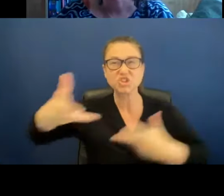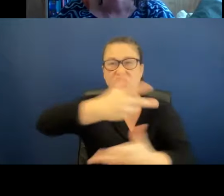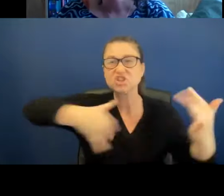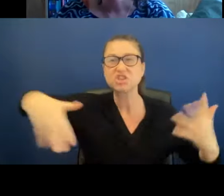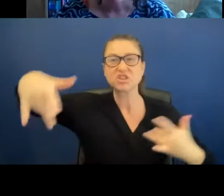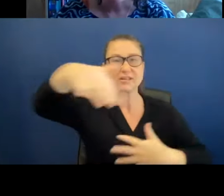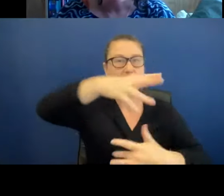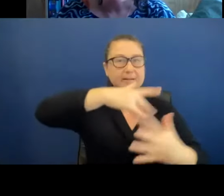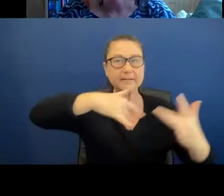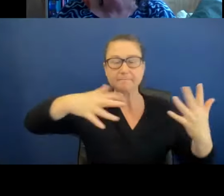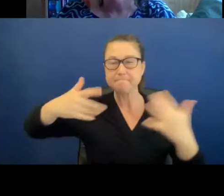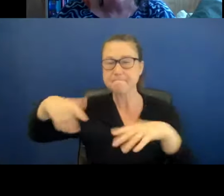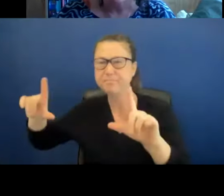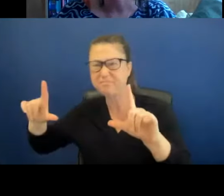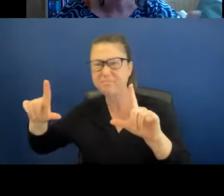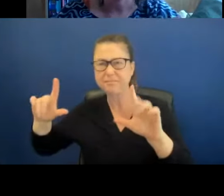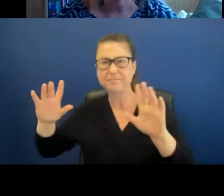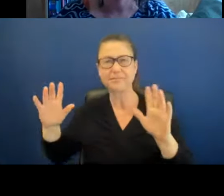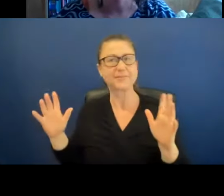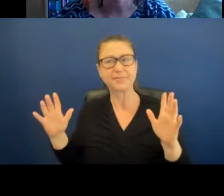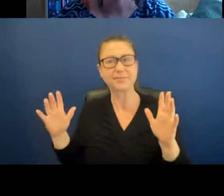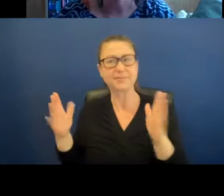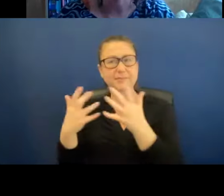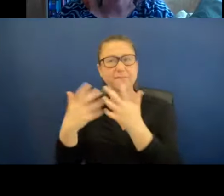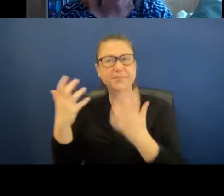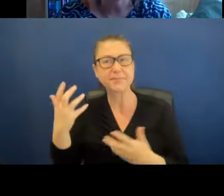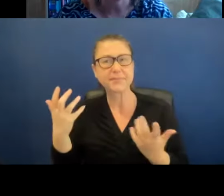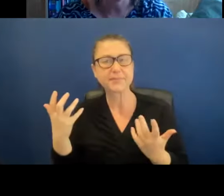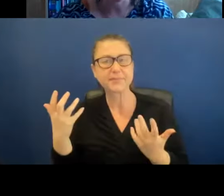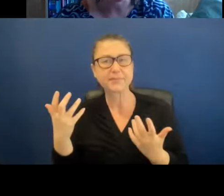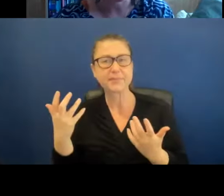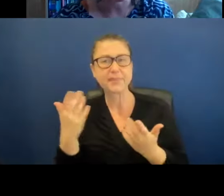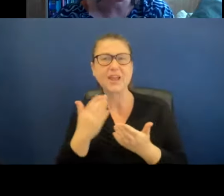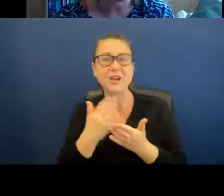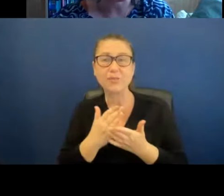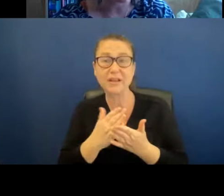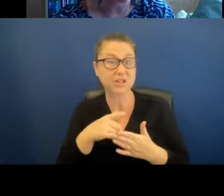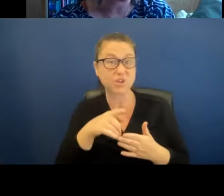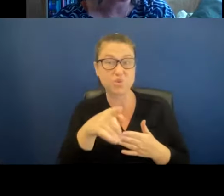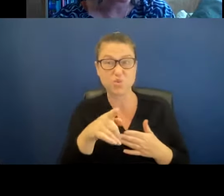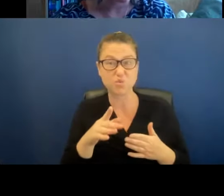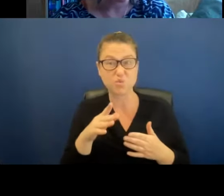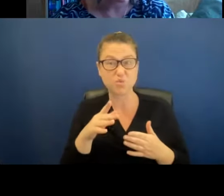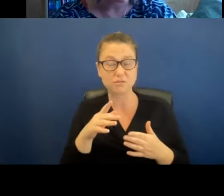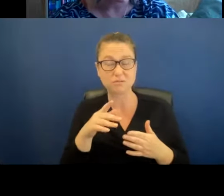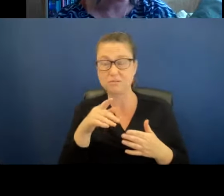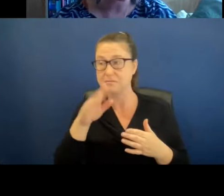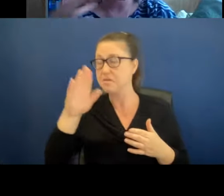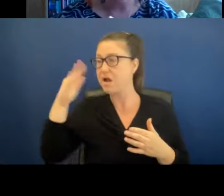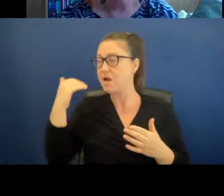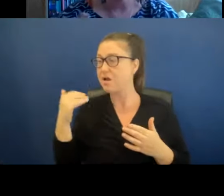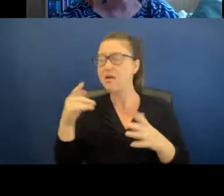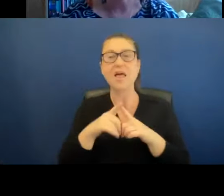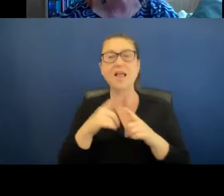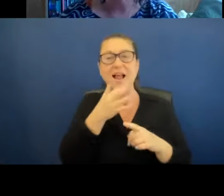and and and i think you'd had it kind of proof from your you know um the way asking for trouble have managed a